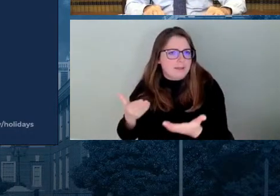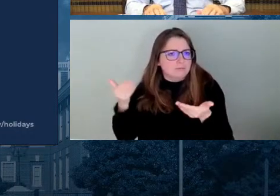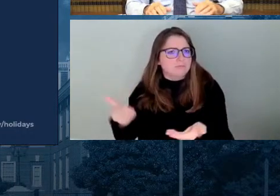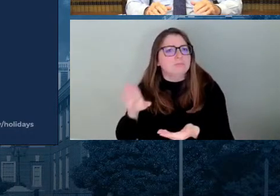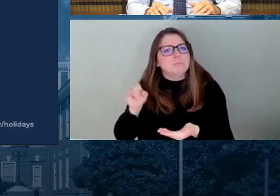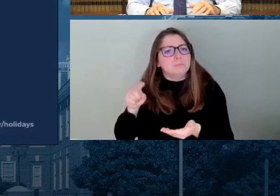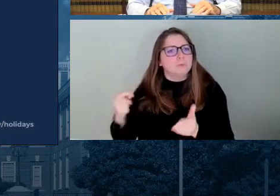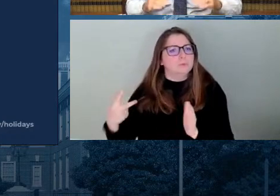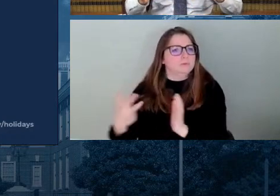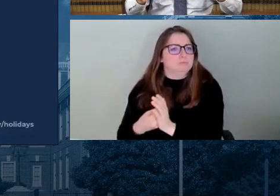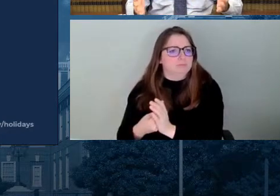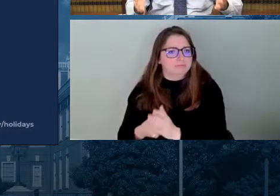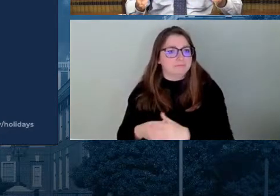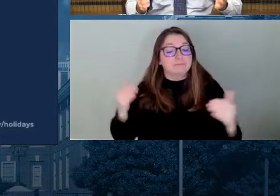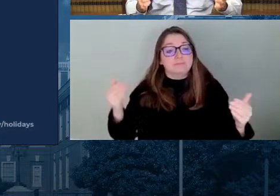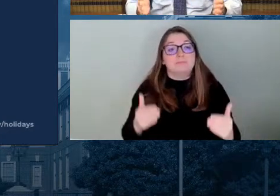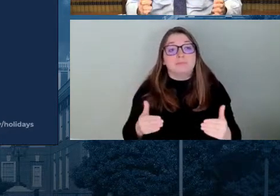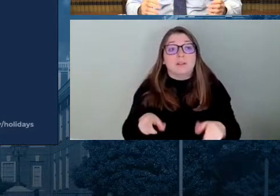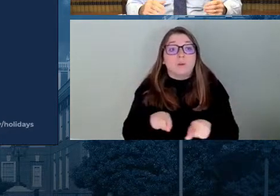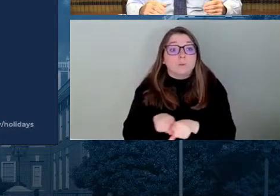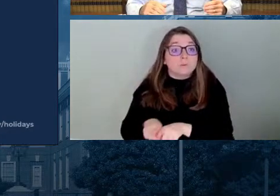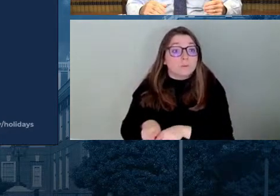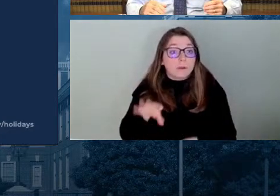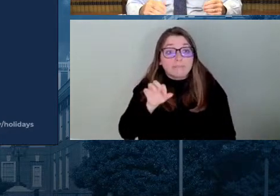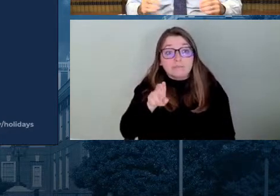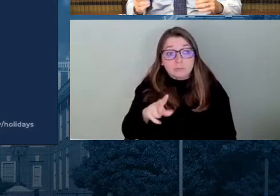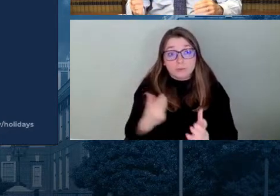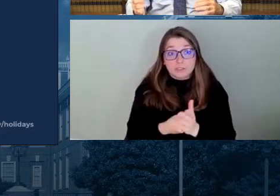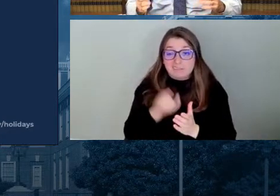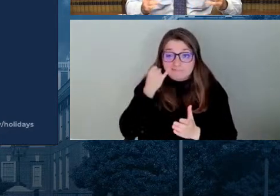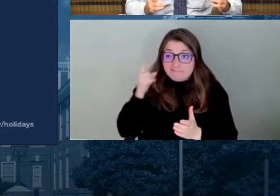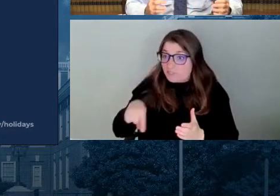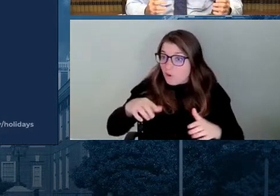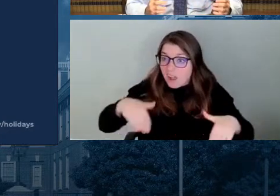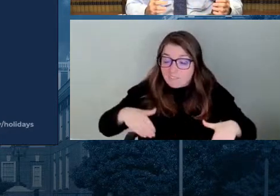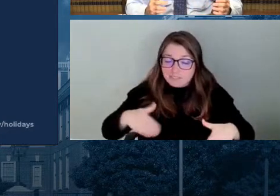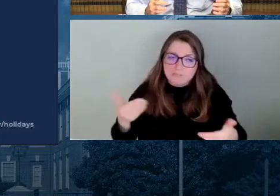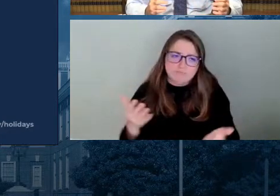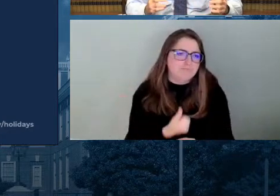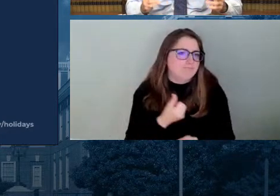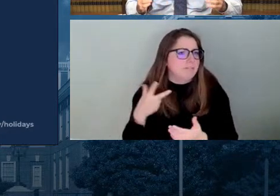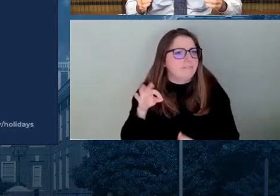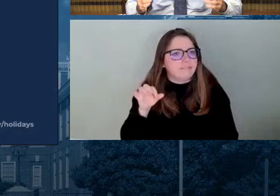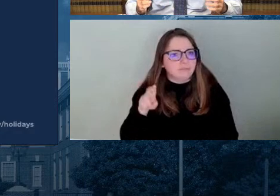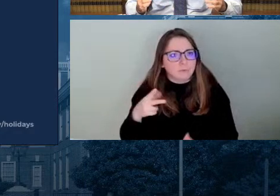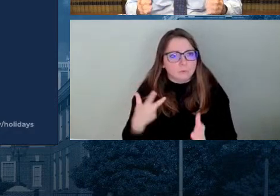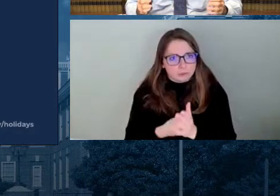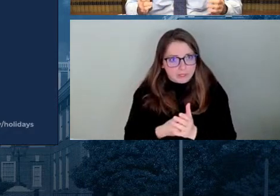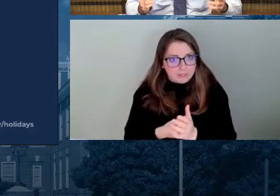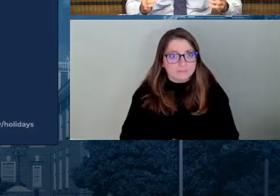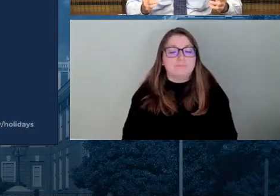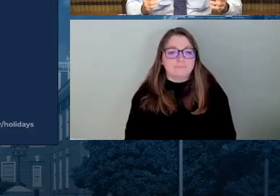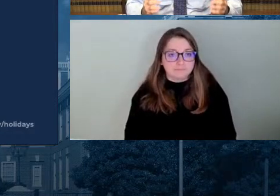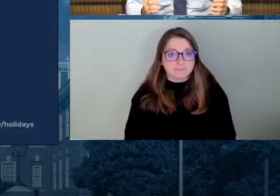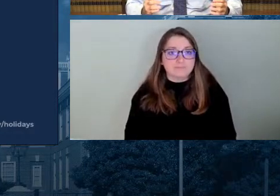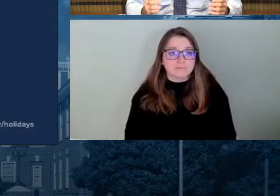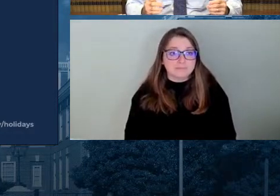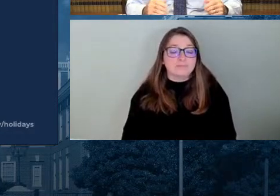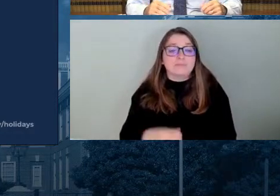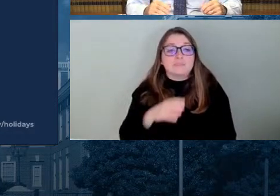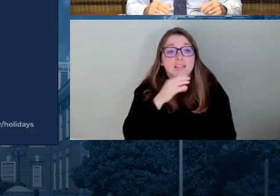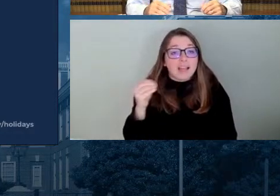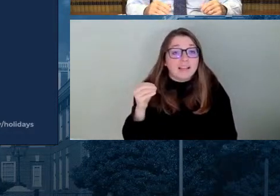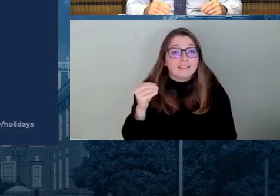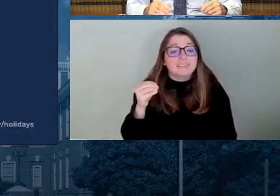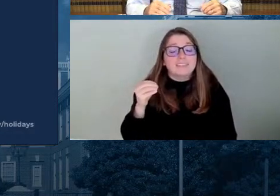if you haven't, and also be very thoughtful about the risk in various venues with respect